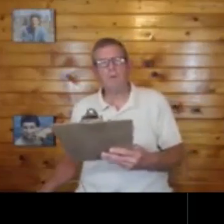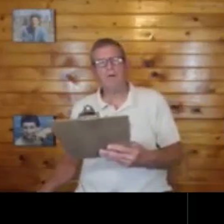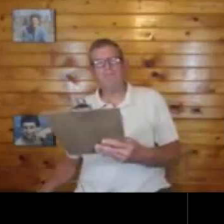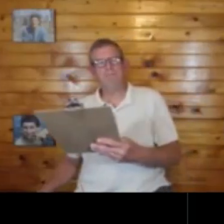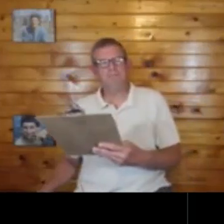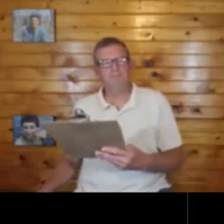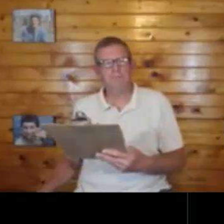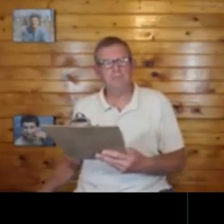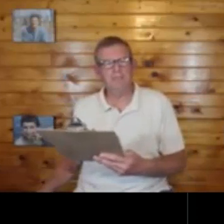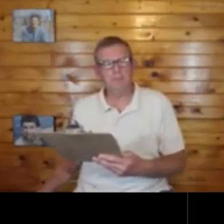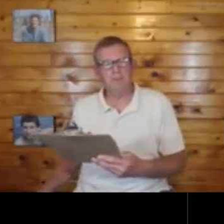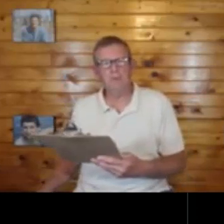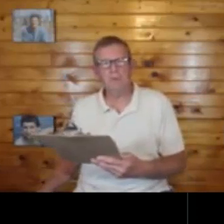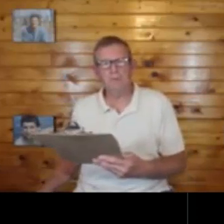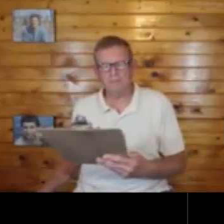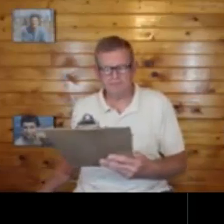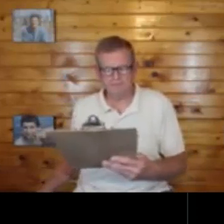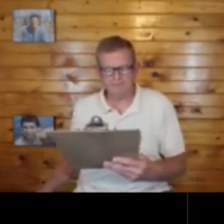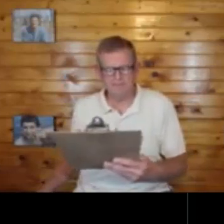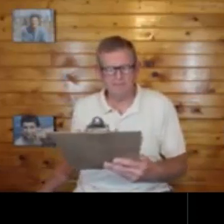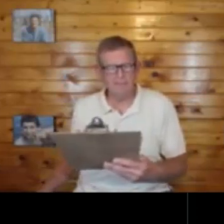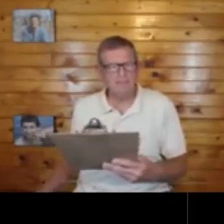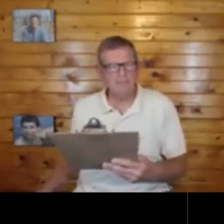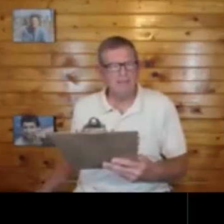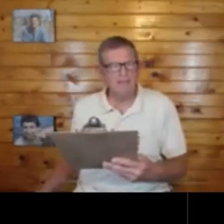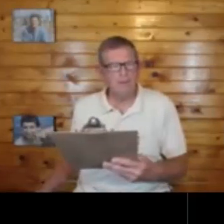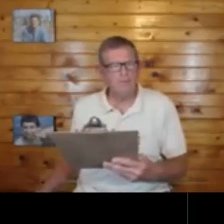Numéro 3. Okay. Numéro 3.